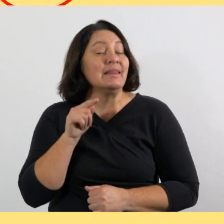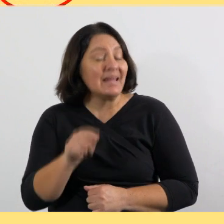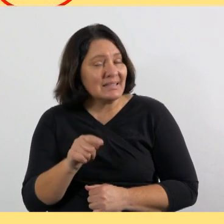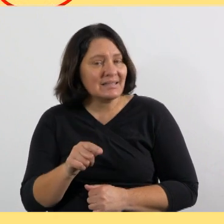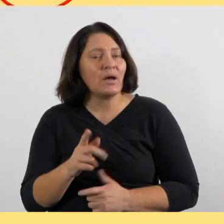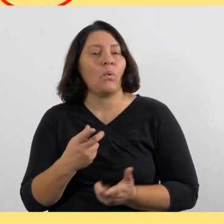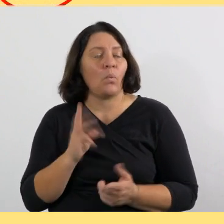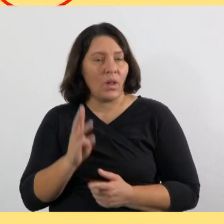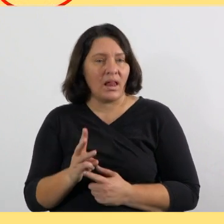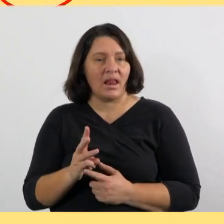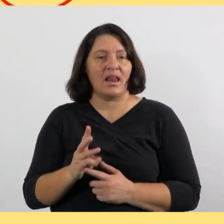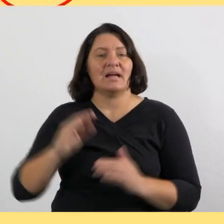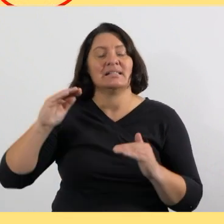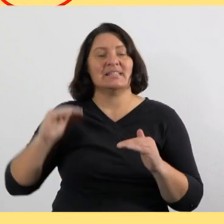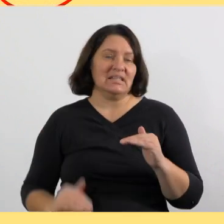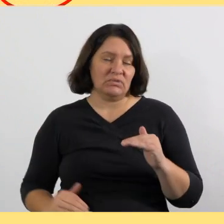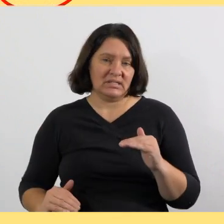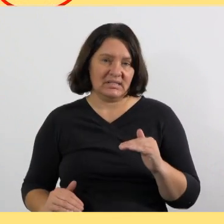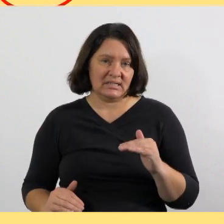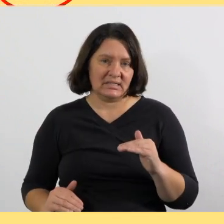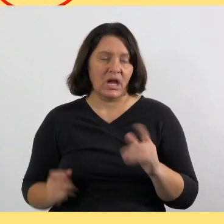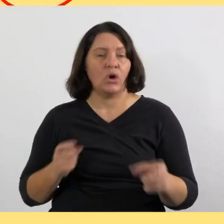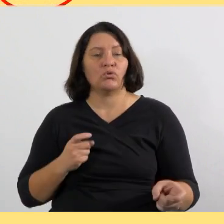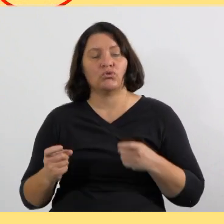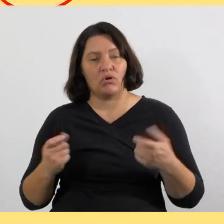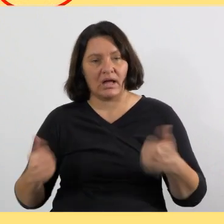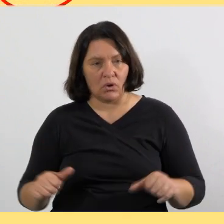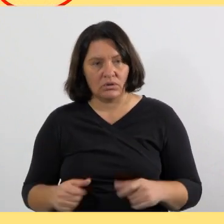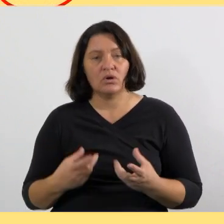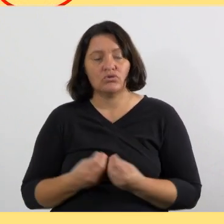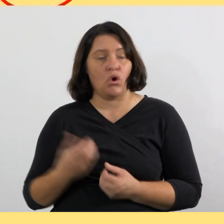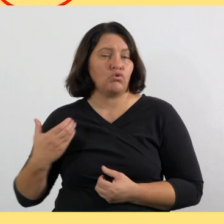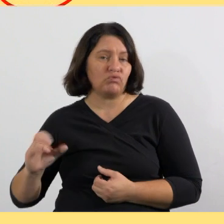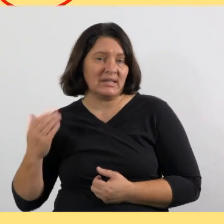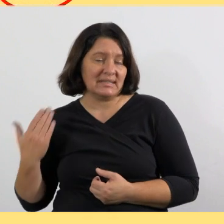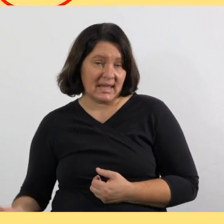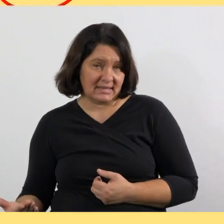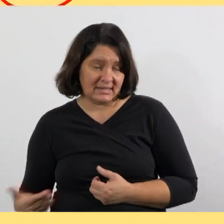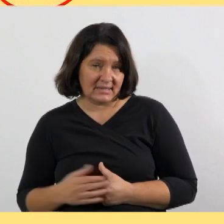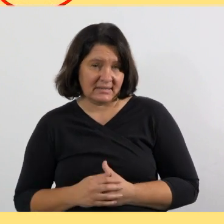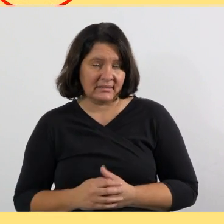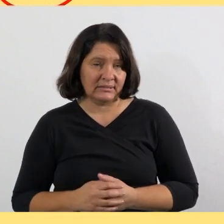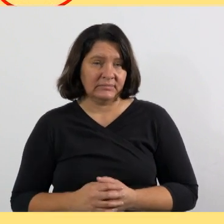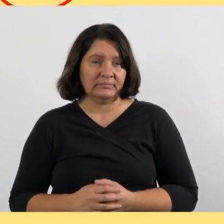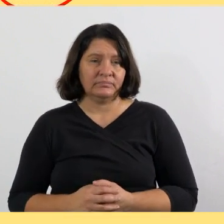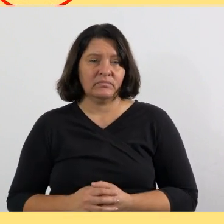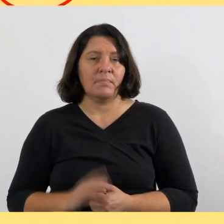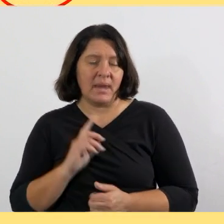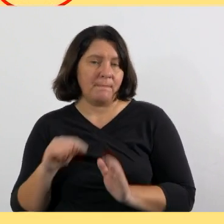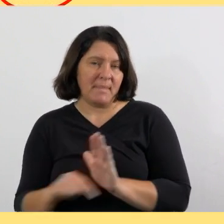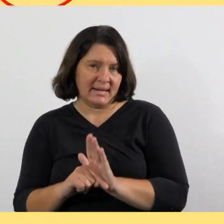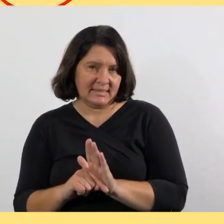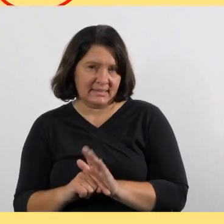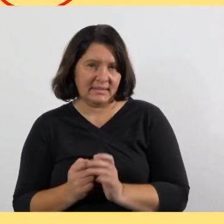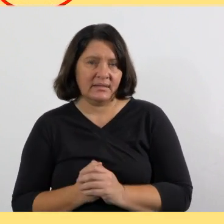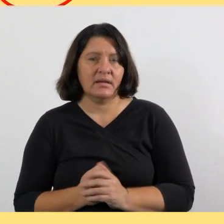will therefore decrease my debtors control account, so I'll record it on the credit side,